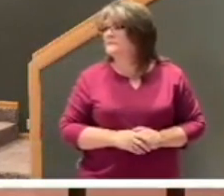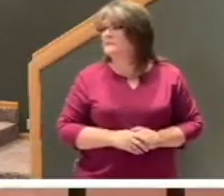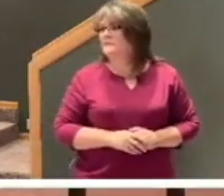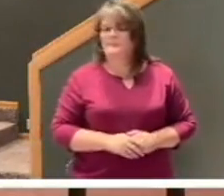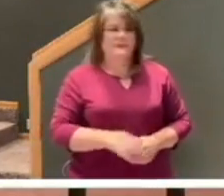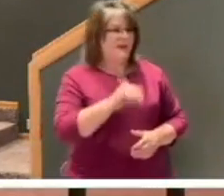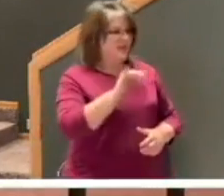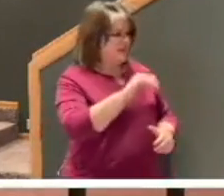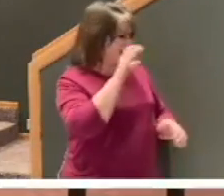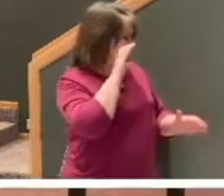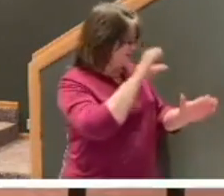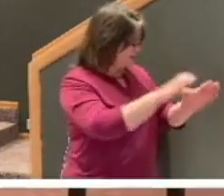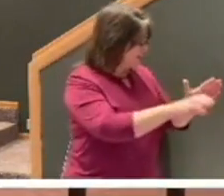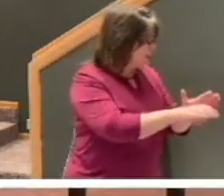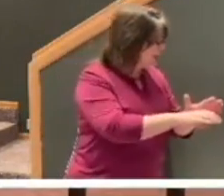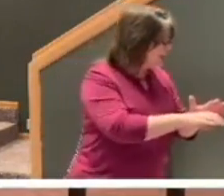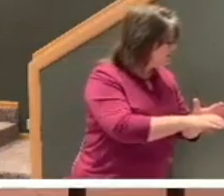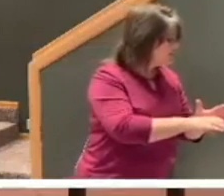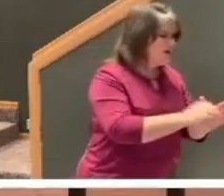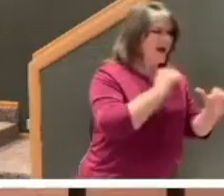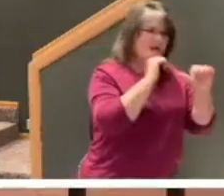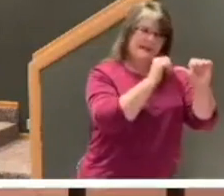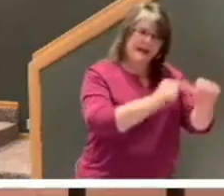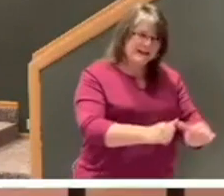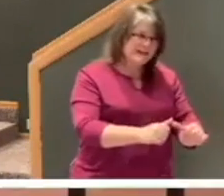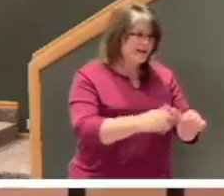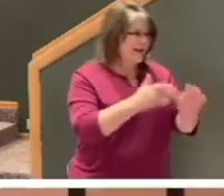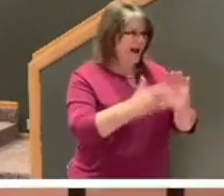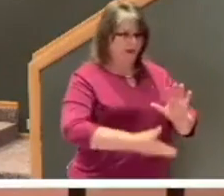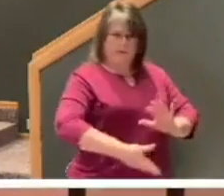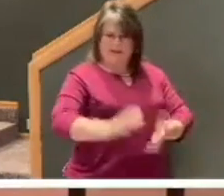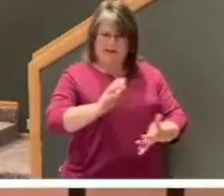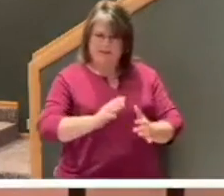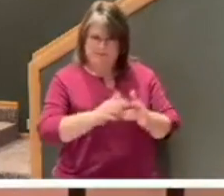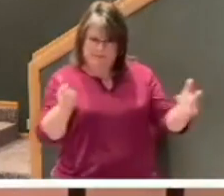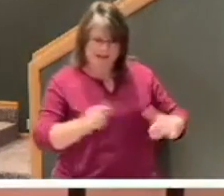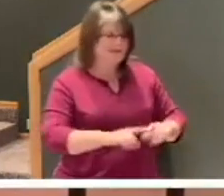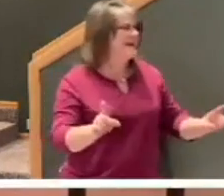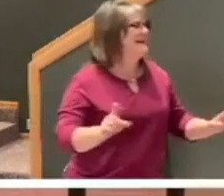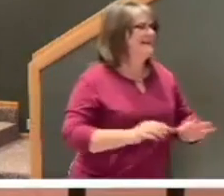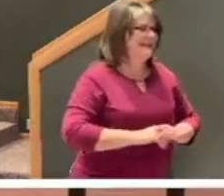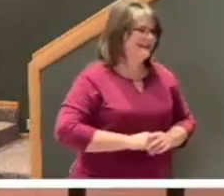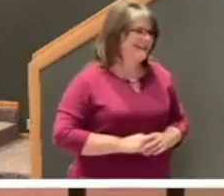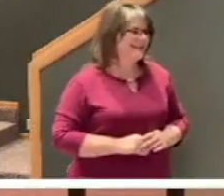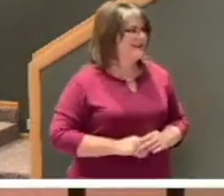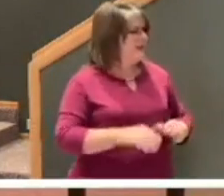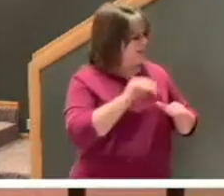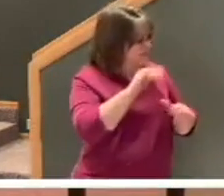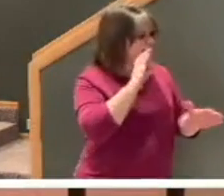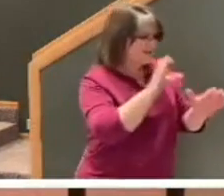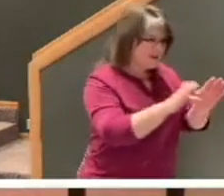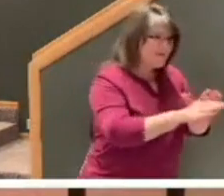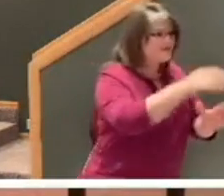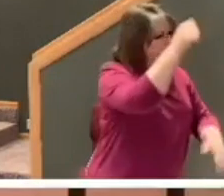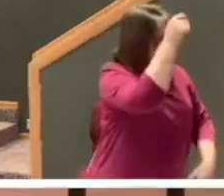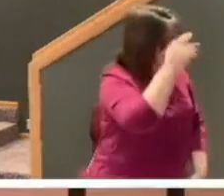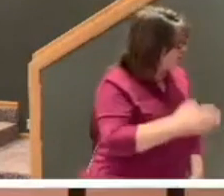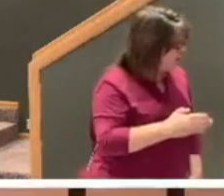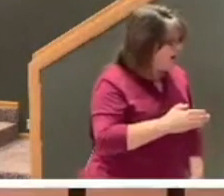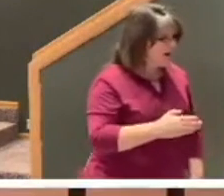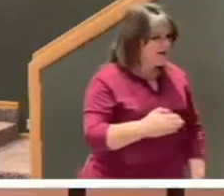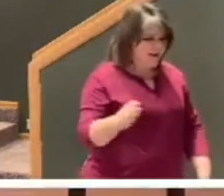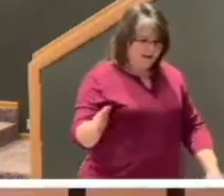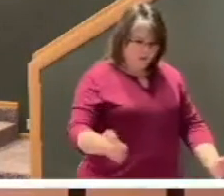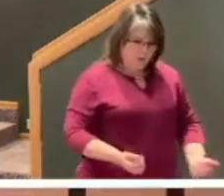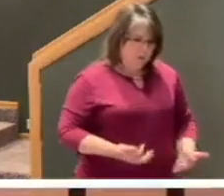That's the picture. I'm not going to go further. I don't want a big honking mess there, but that's the picture of God filling